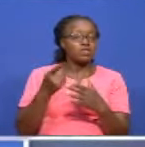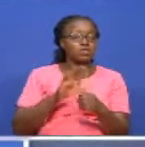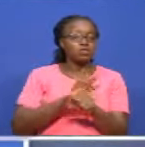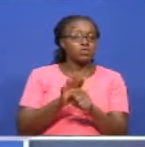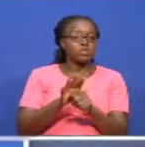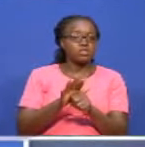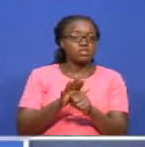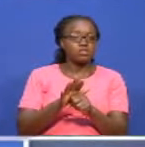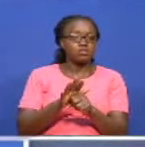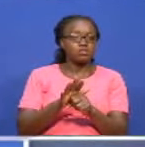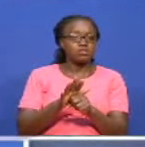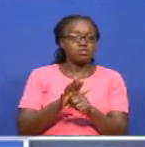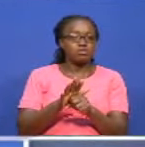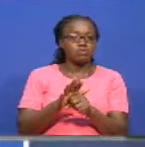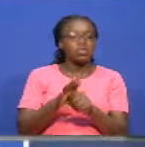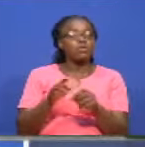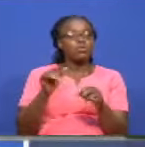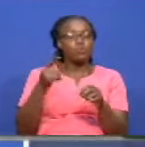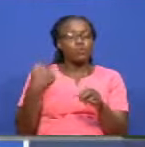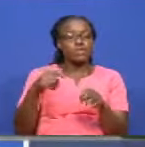that we admitted.